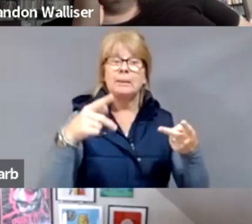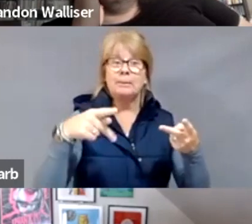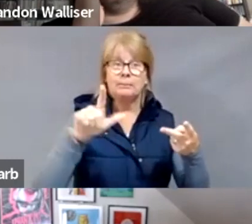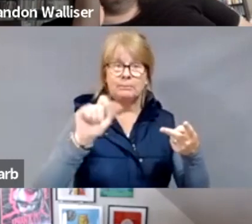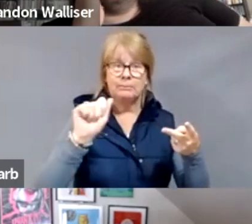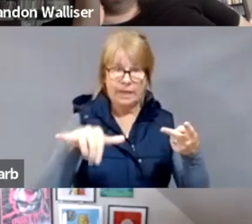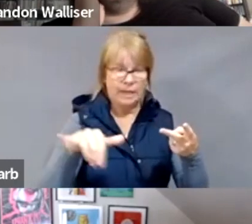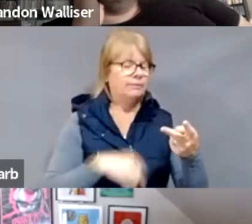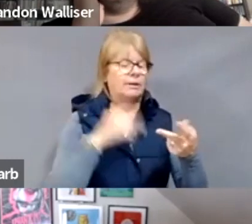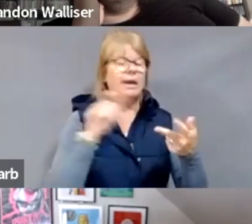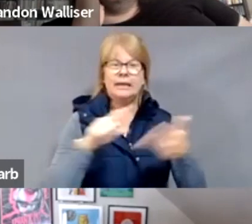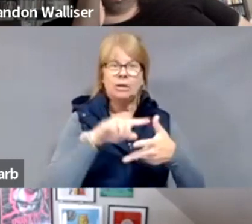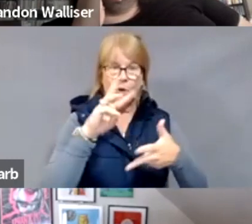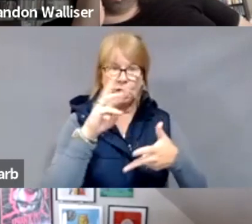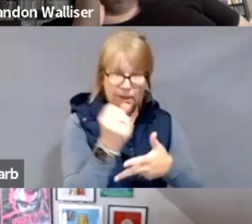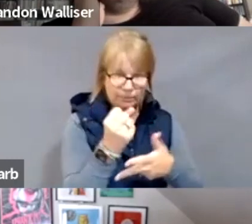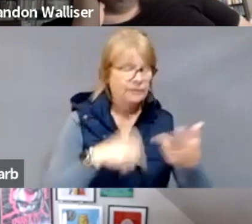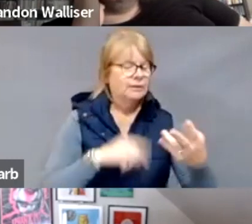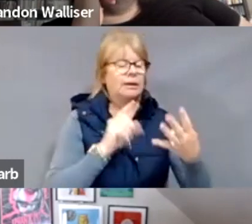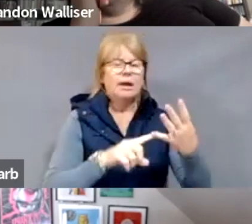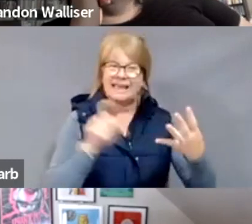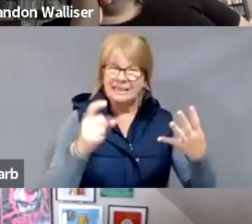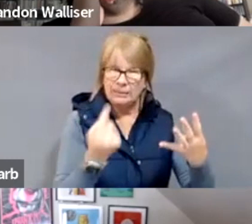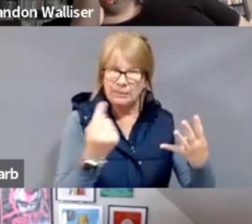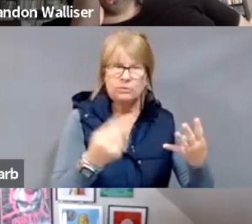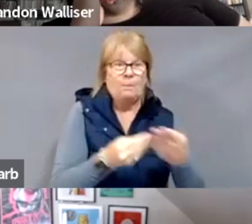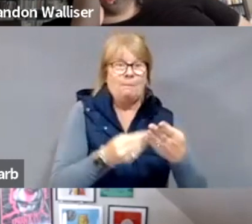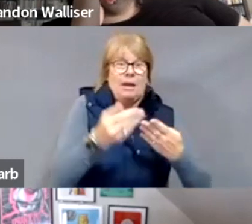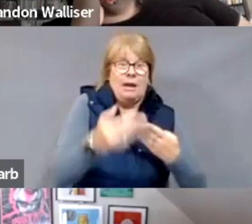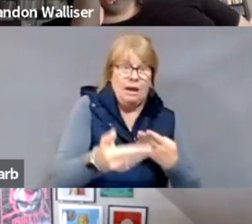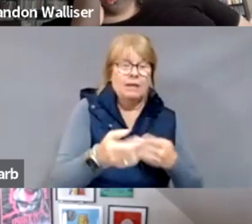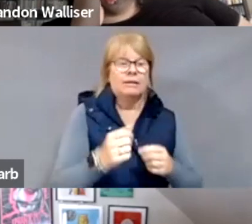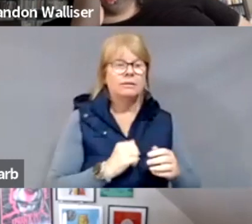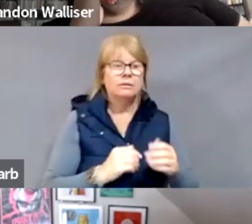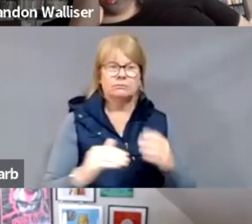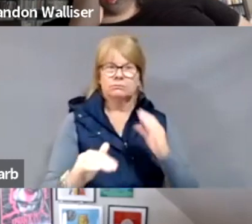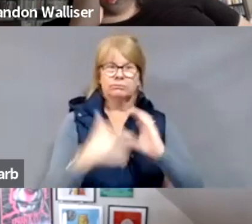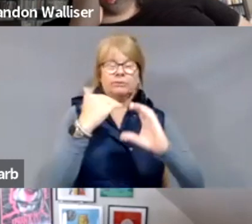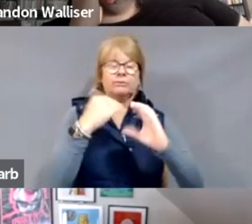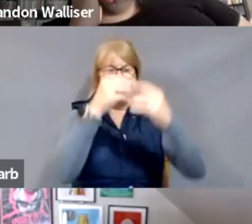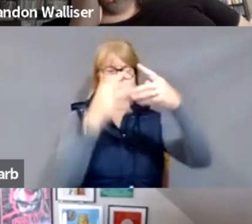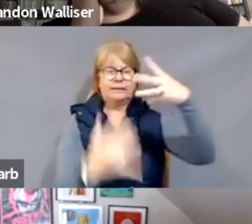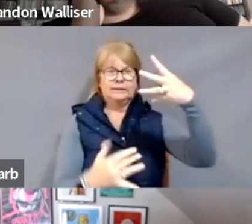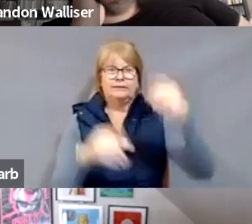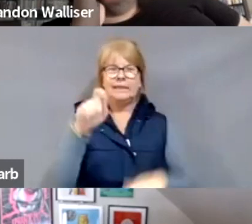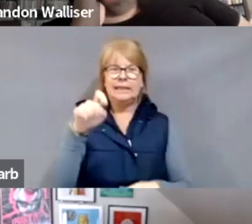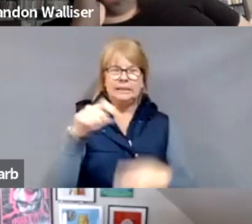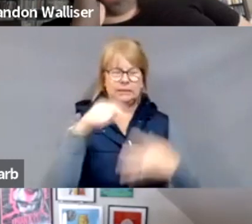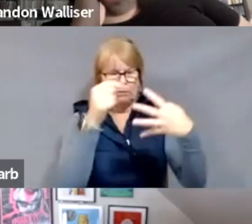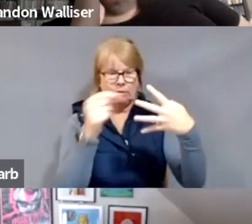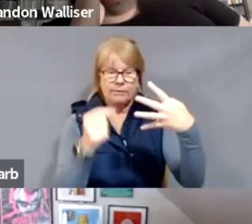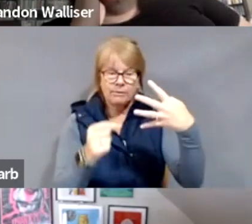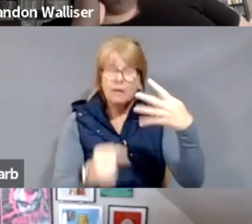looking for somebody to commission this piece, this idea that I have. Like, they just show up in my inbox with a list of things. And